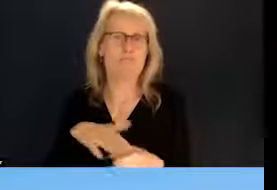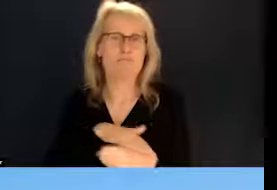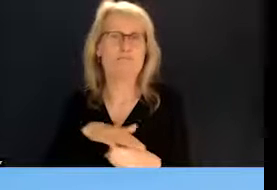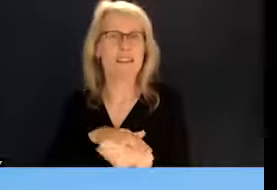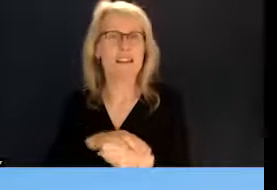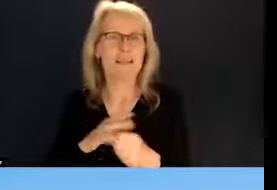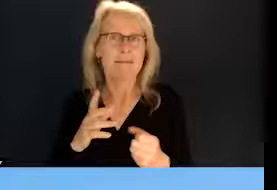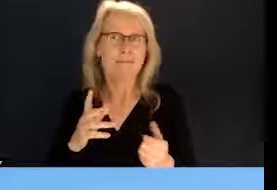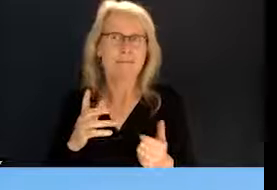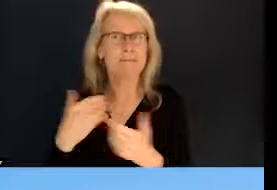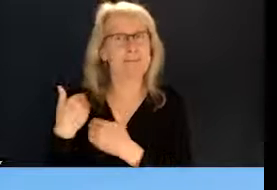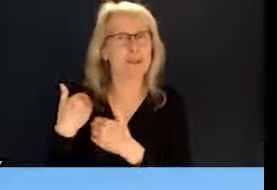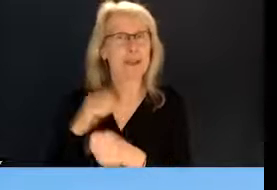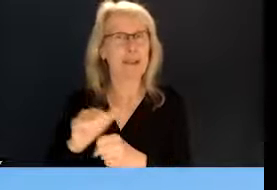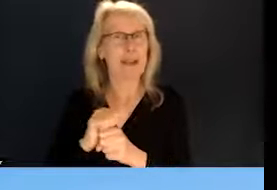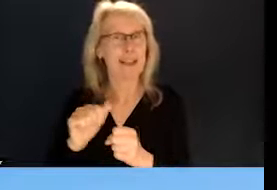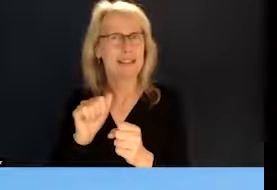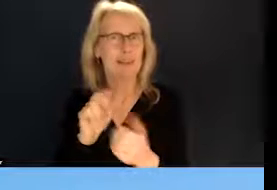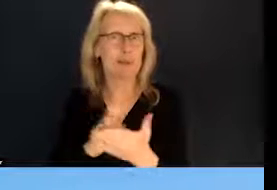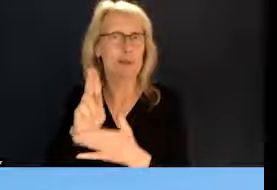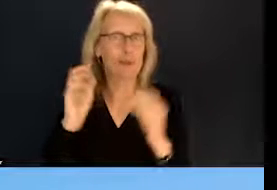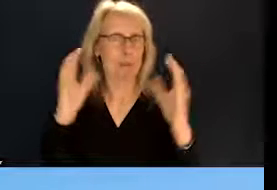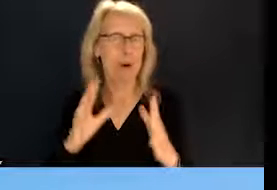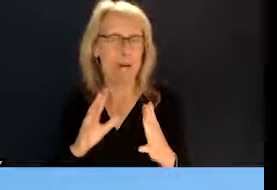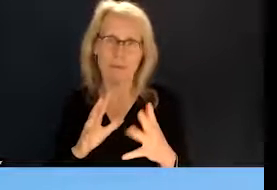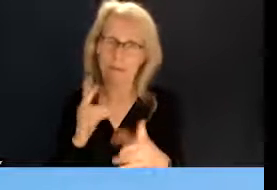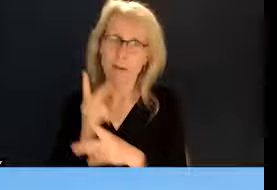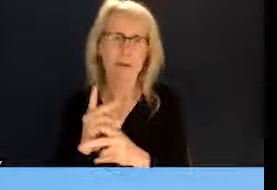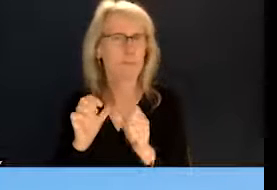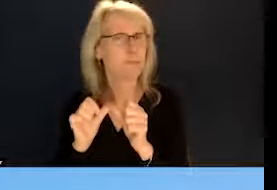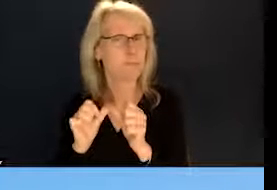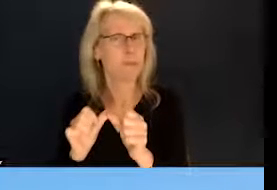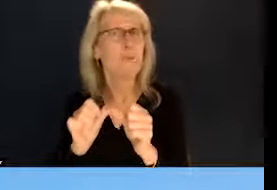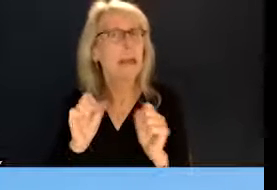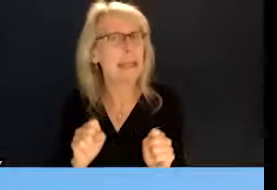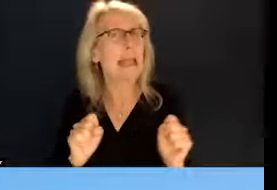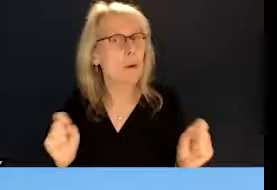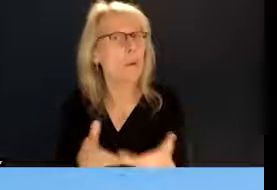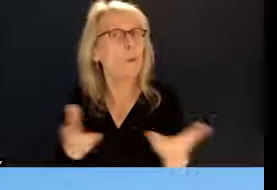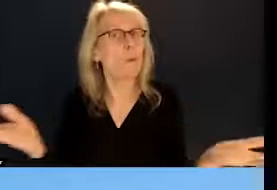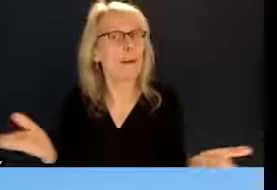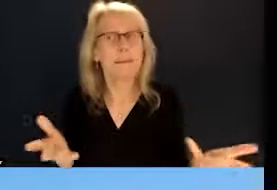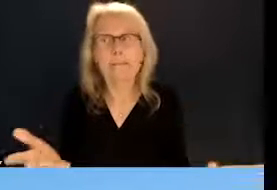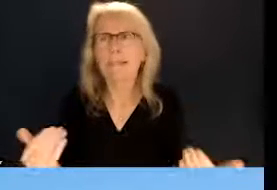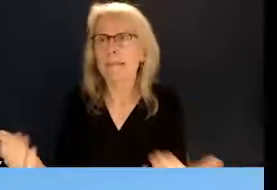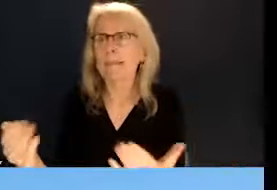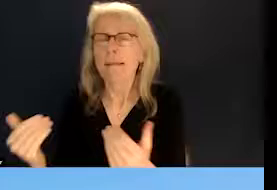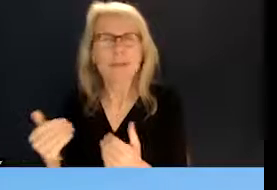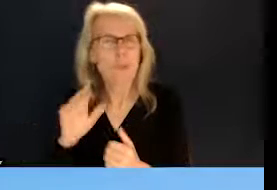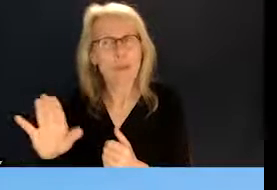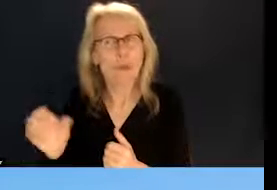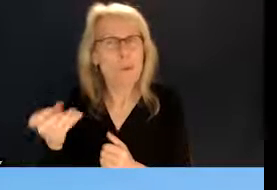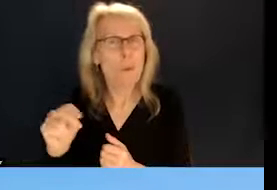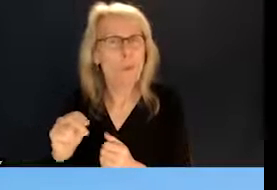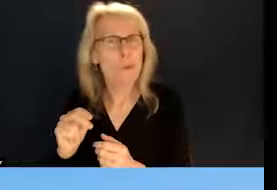tenure, but still I can create the spaces that allow for people to kind of thrive in their own